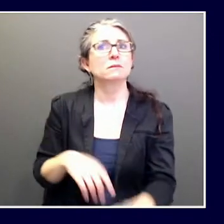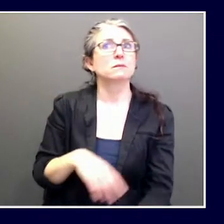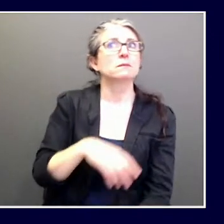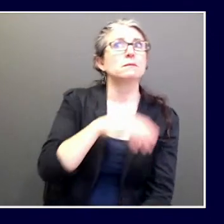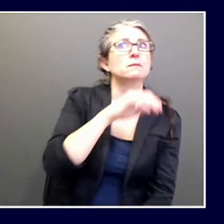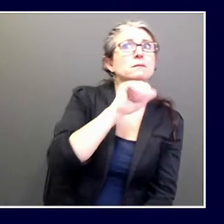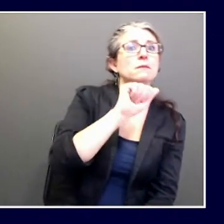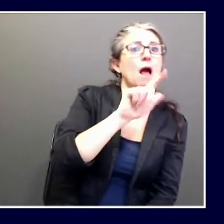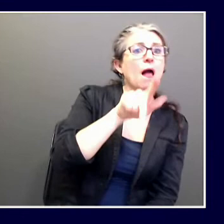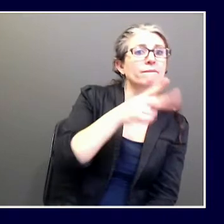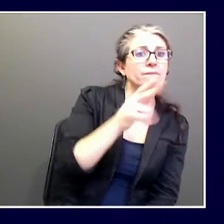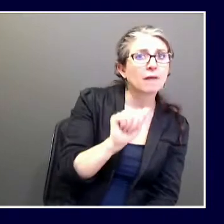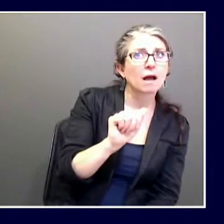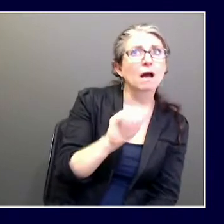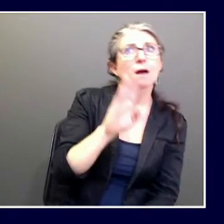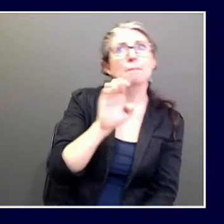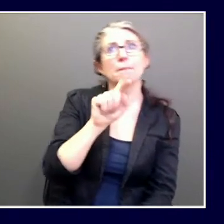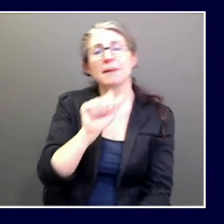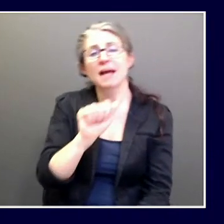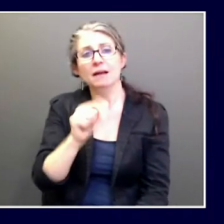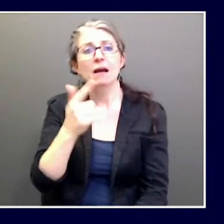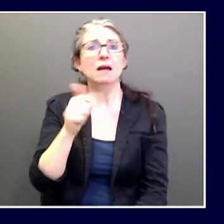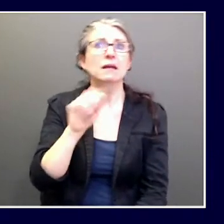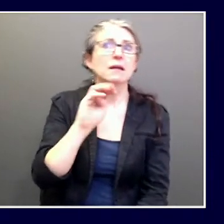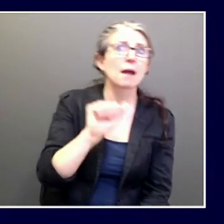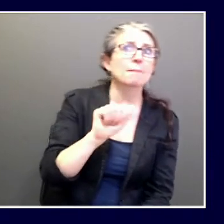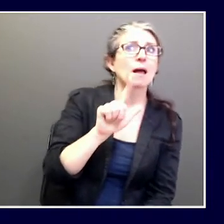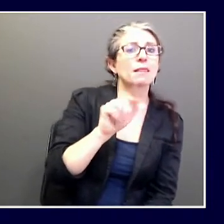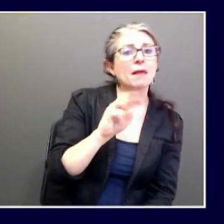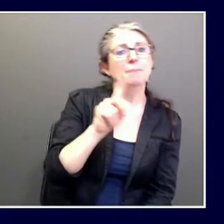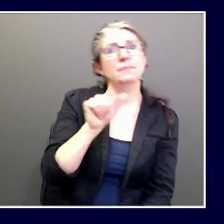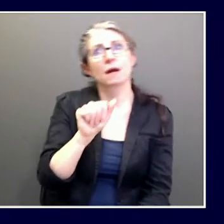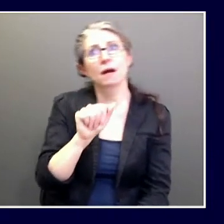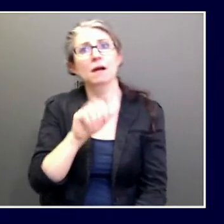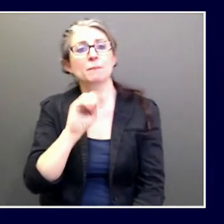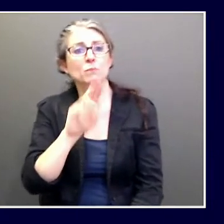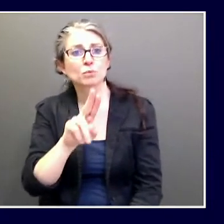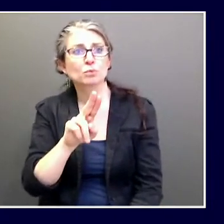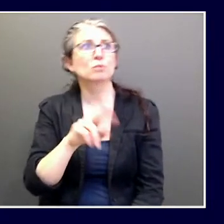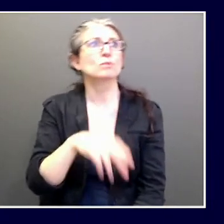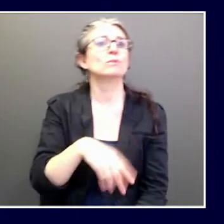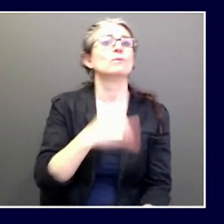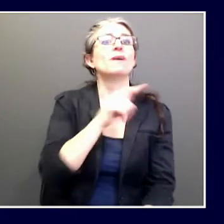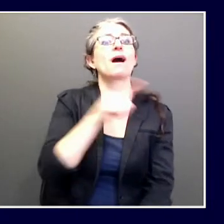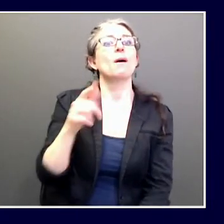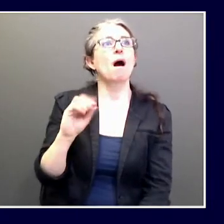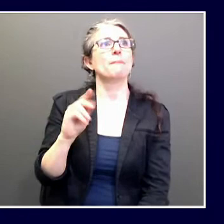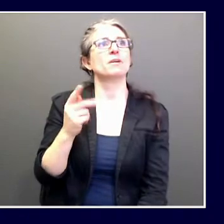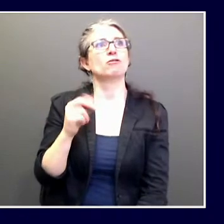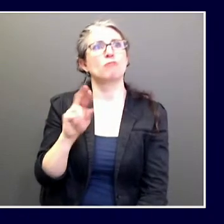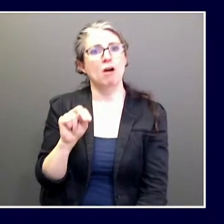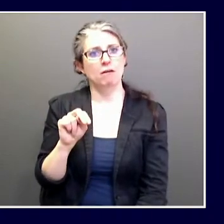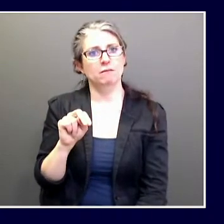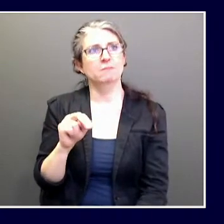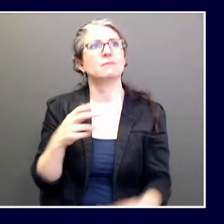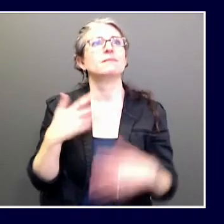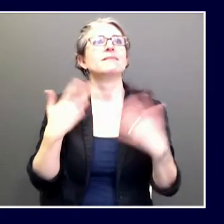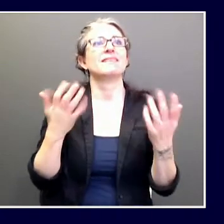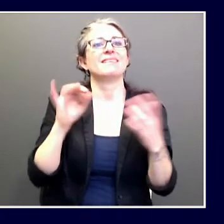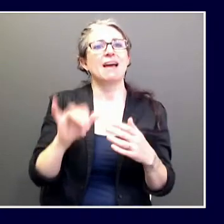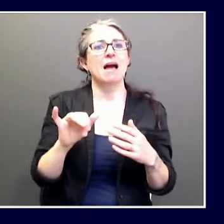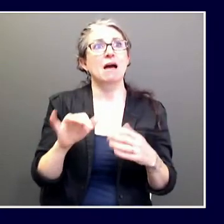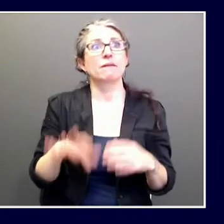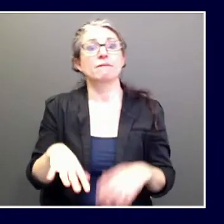there as well, now Omicron. So it's not as if the inquiry is this Omicron, yes or no? The inquiry